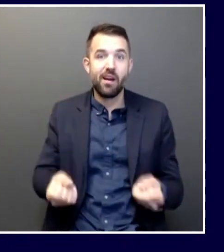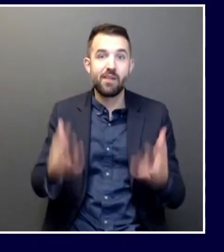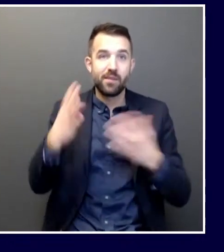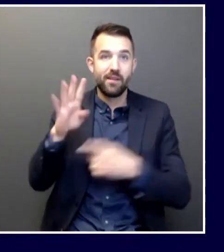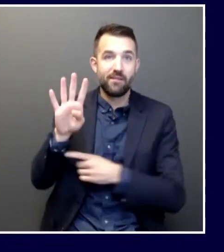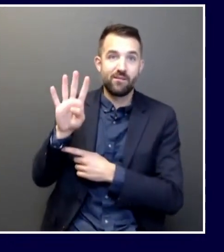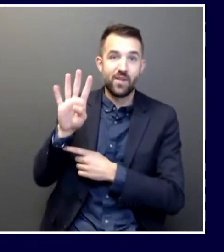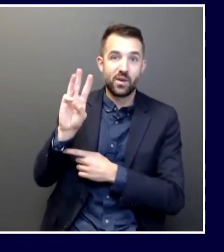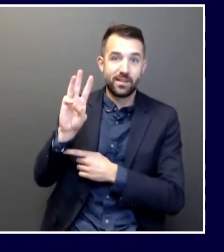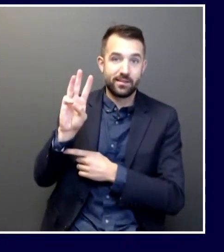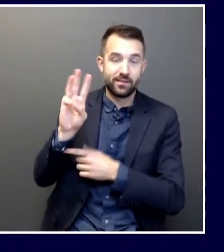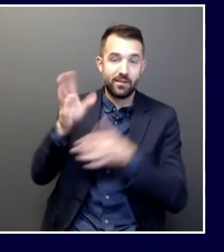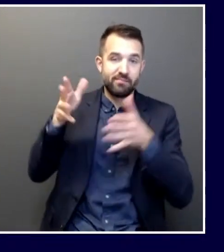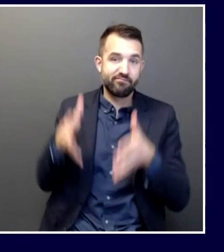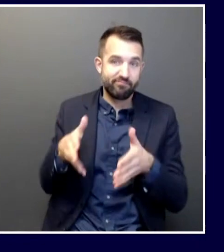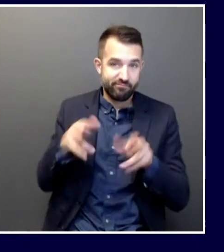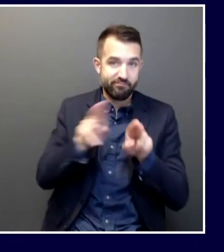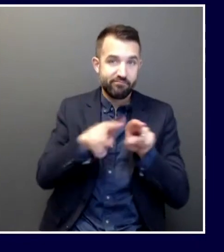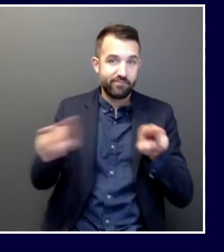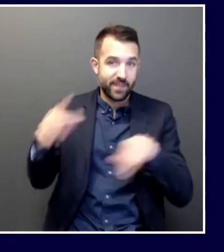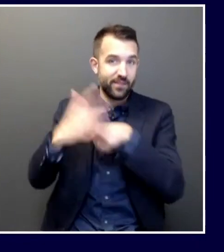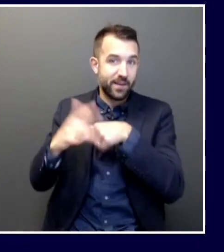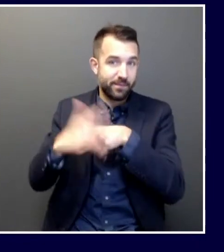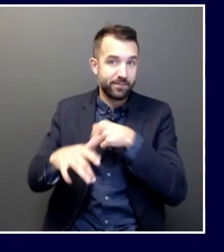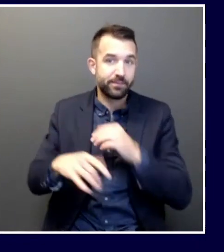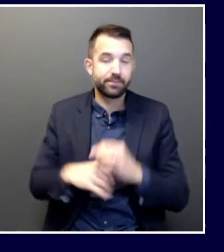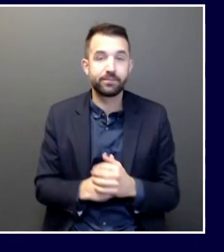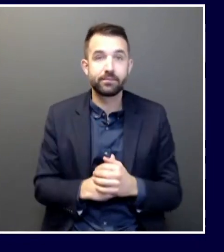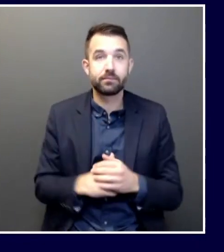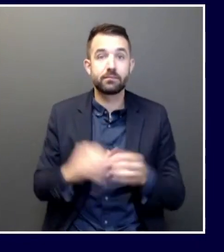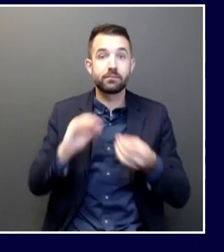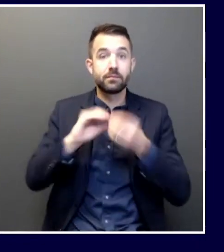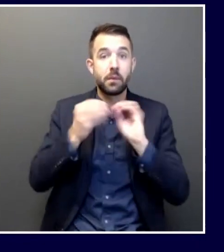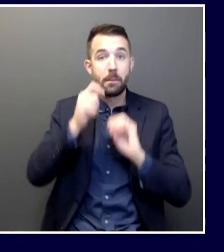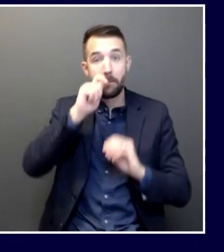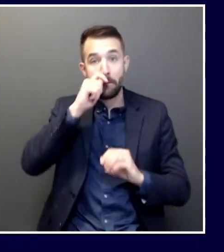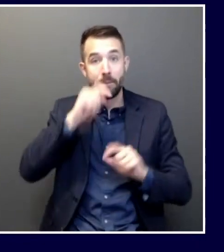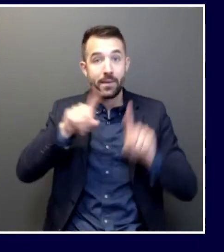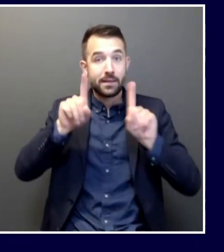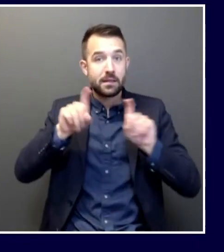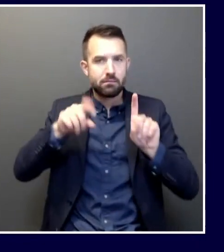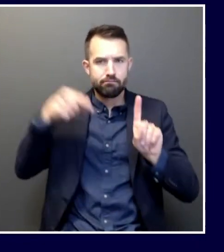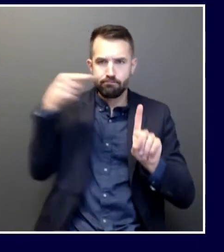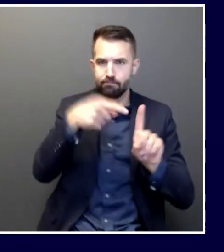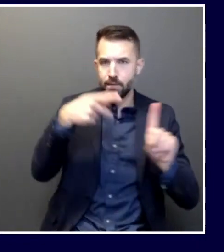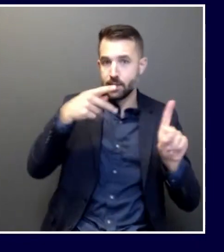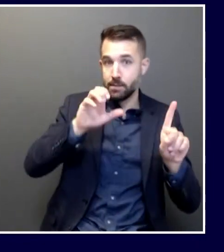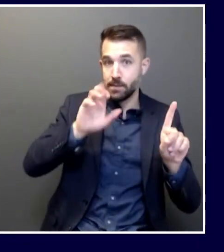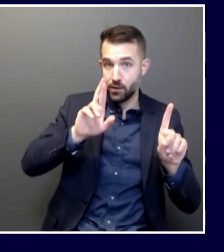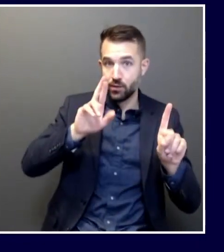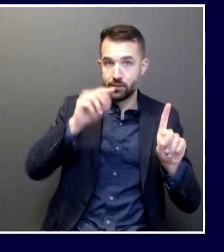testing. The 7-day PCR positivity rate in Maine right now stands at